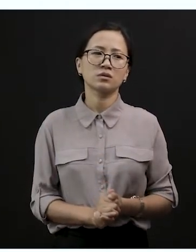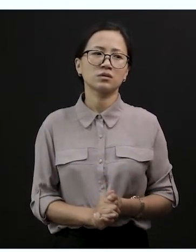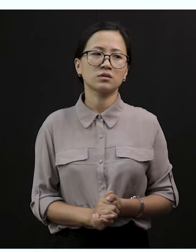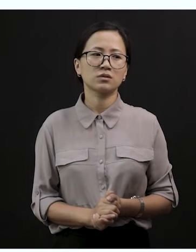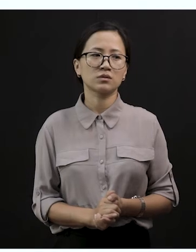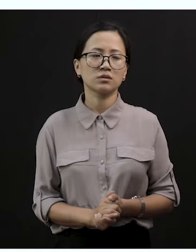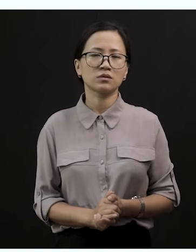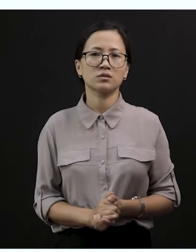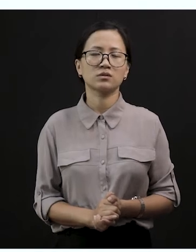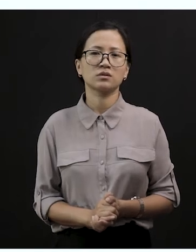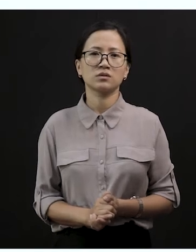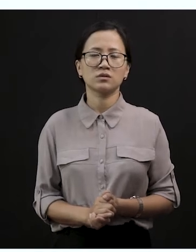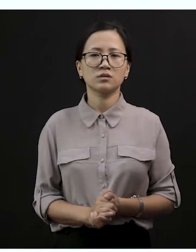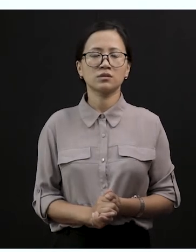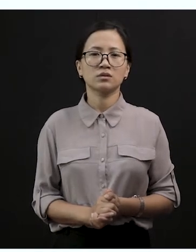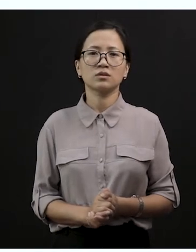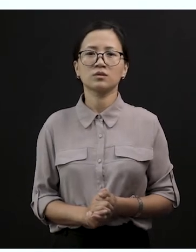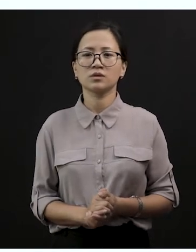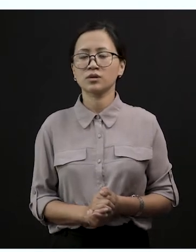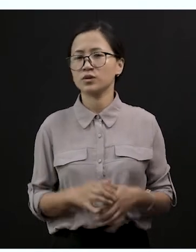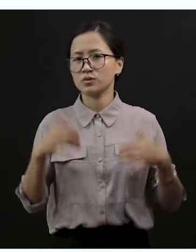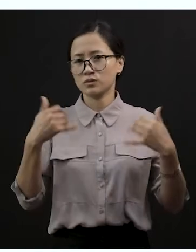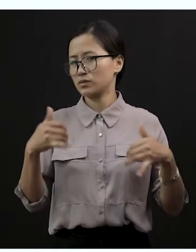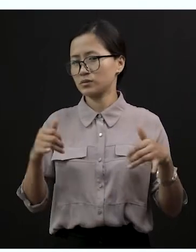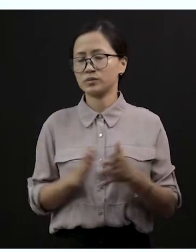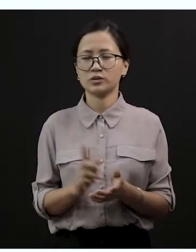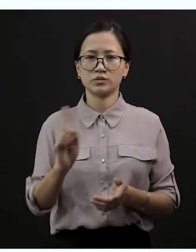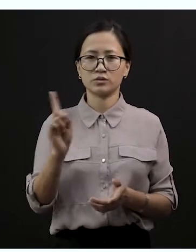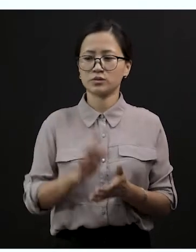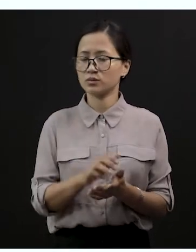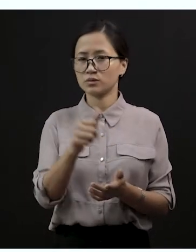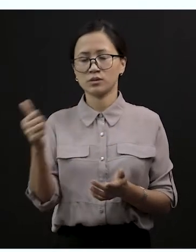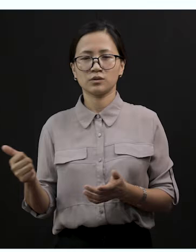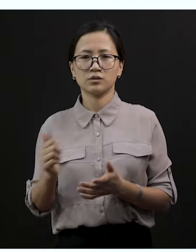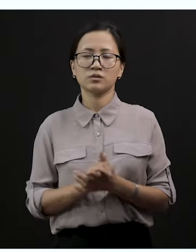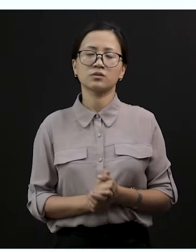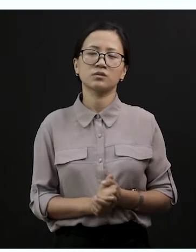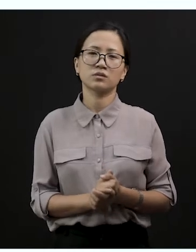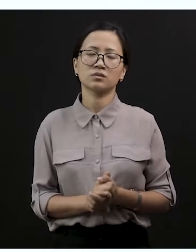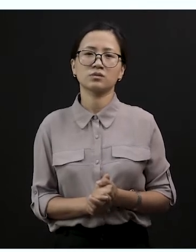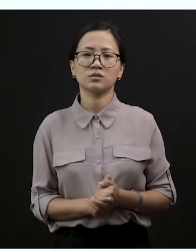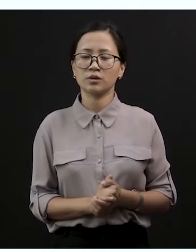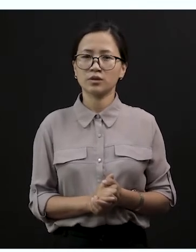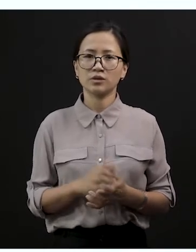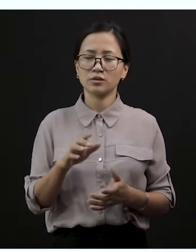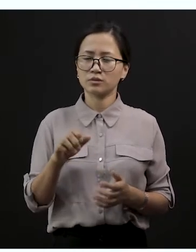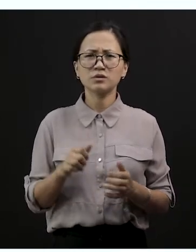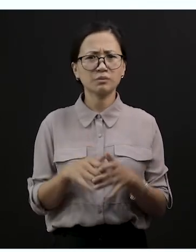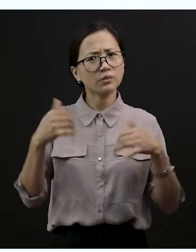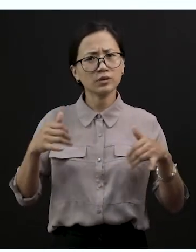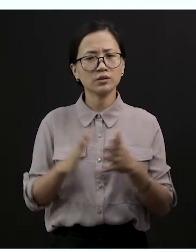Lima have learned? Lima have learned not to play tricks on others. See, he played the tricks in order to get the tomatoes,